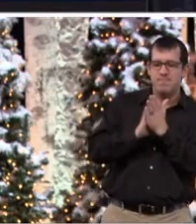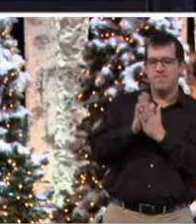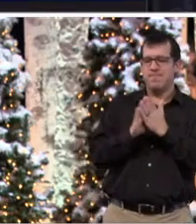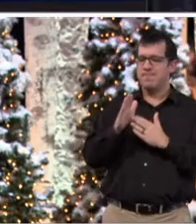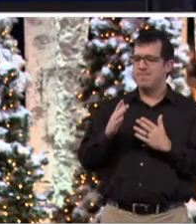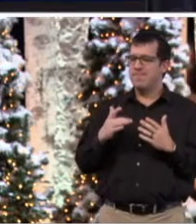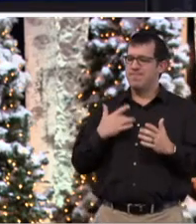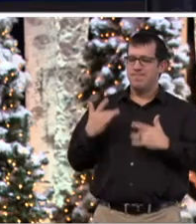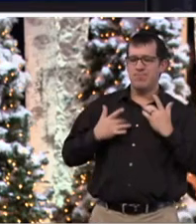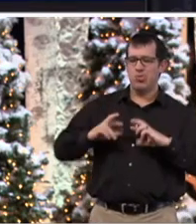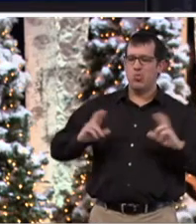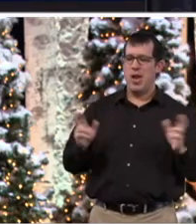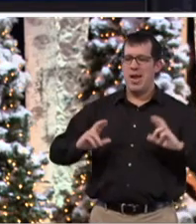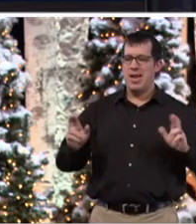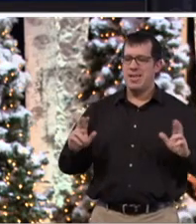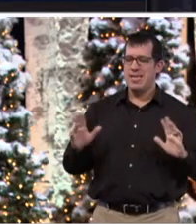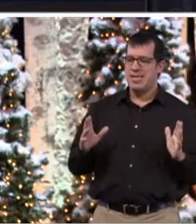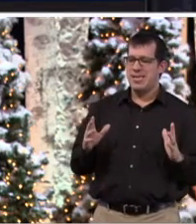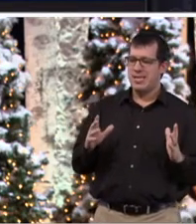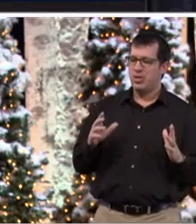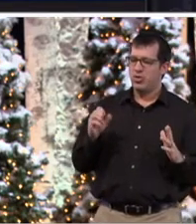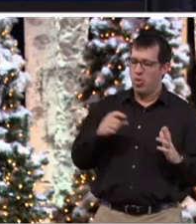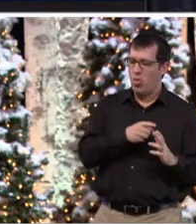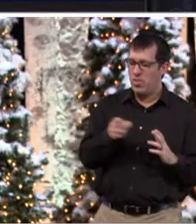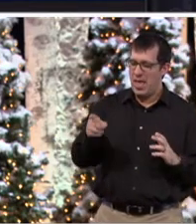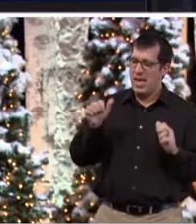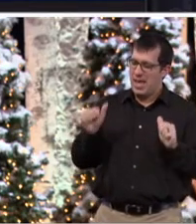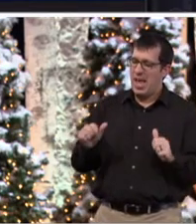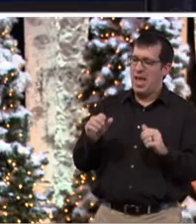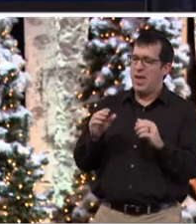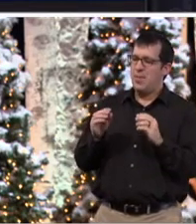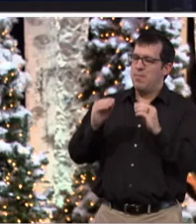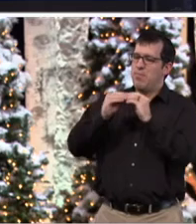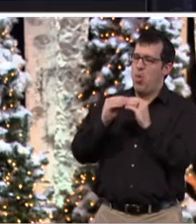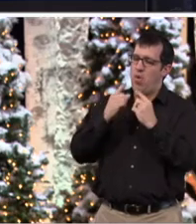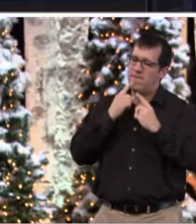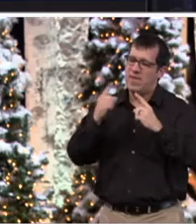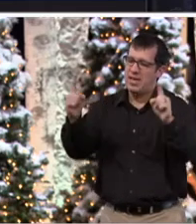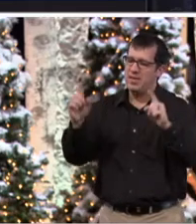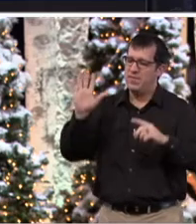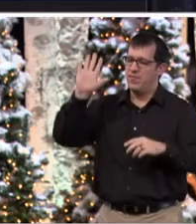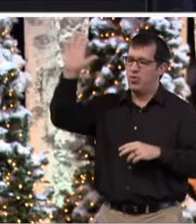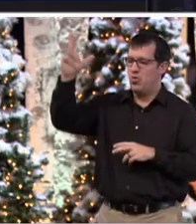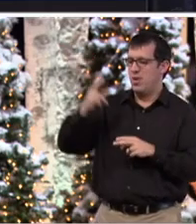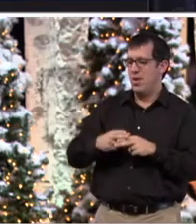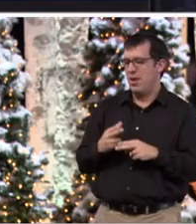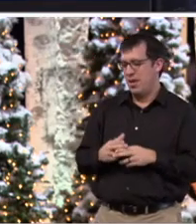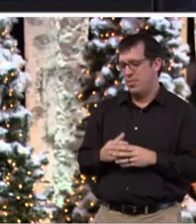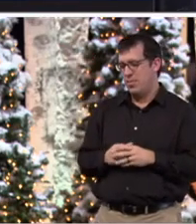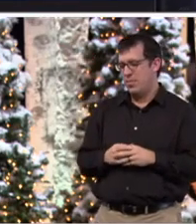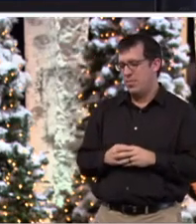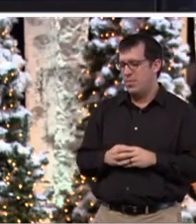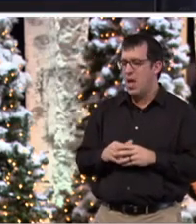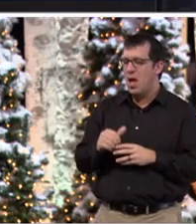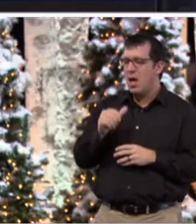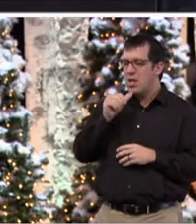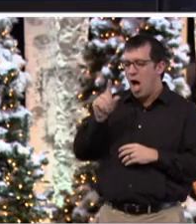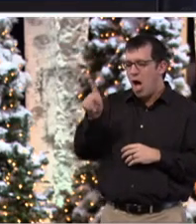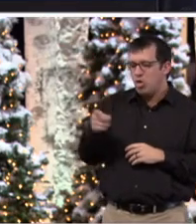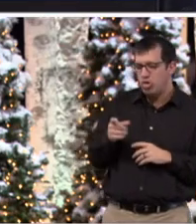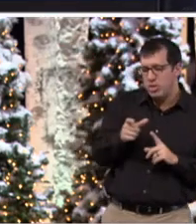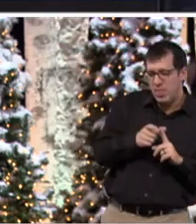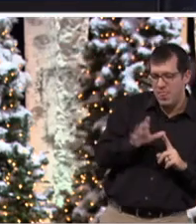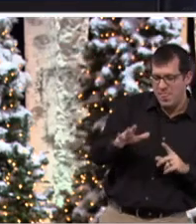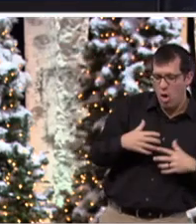vitality, so that we can be more effective for your name. Don't just protect their health, give